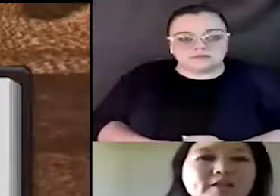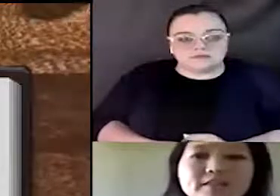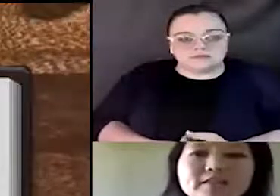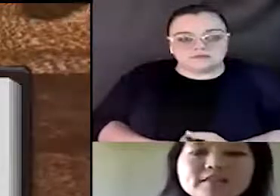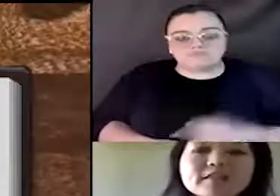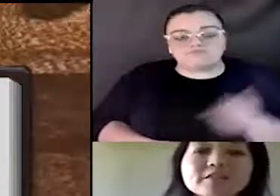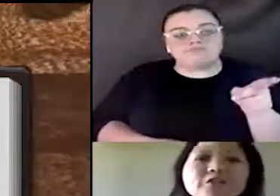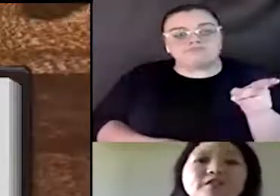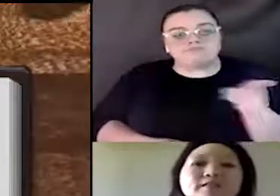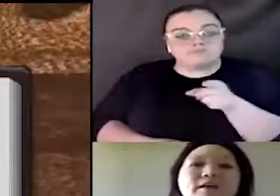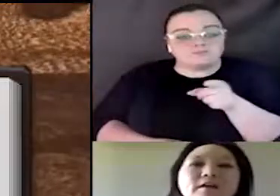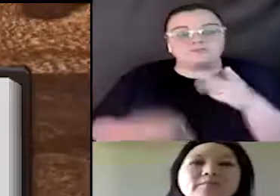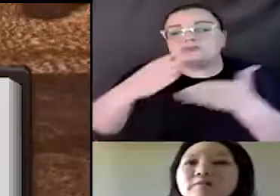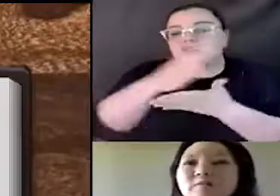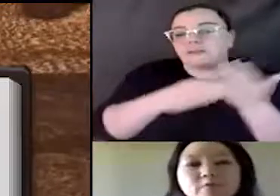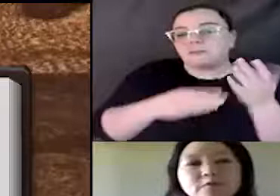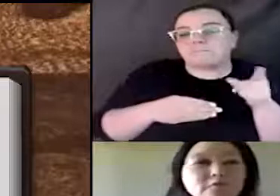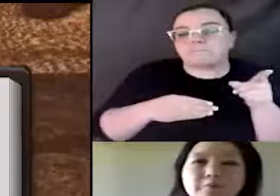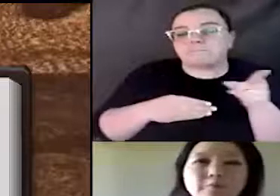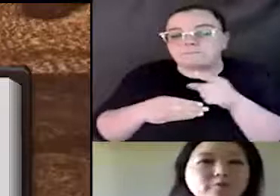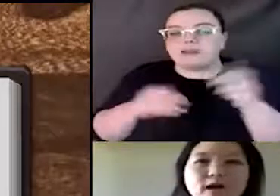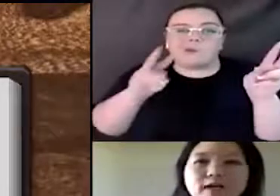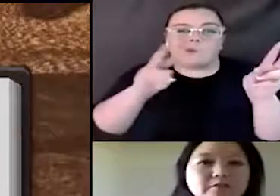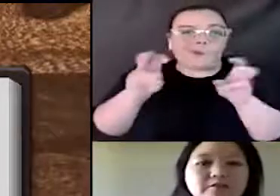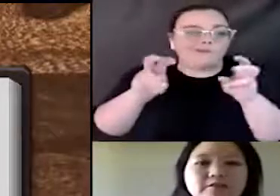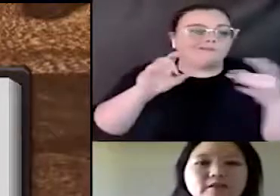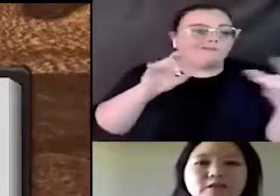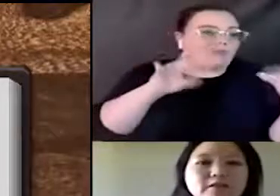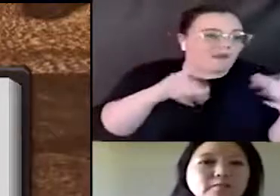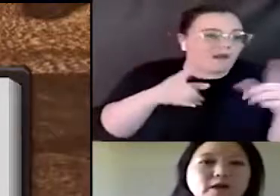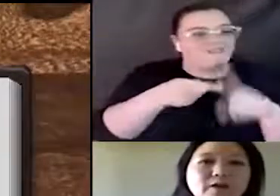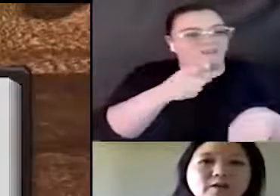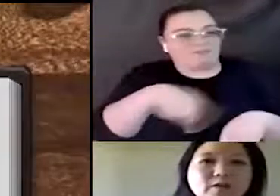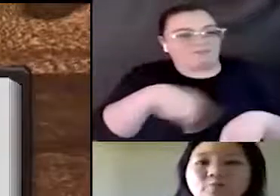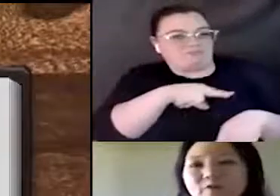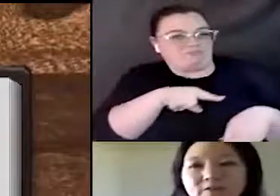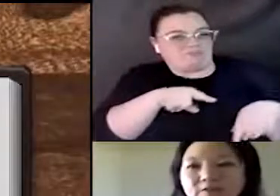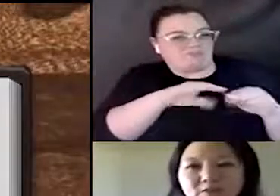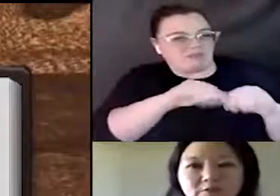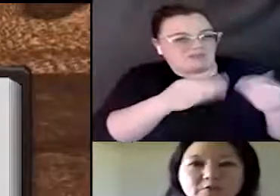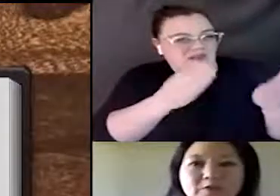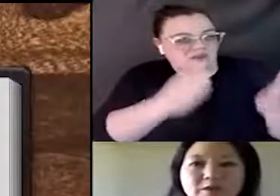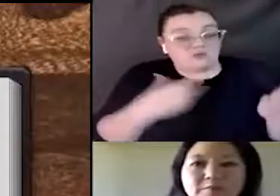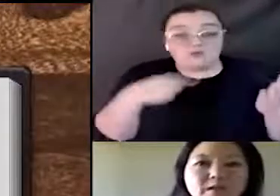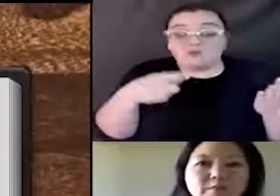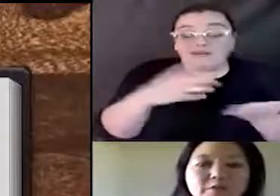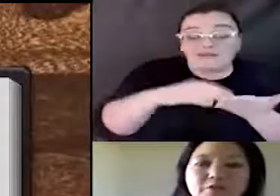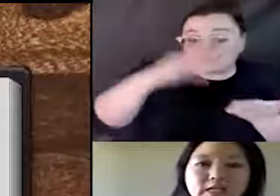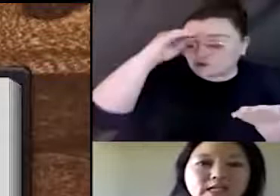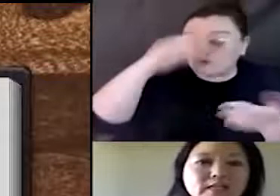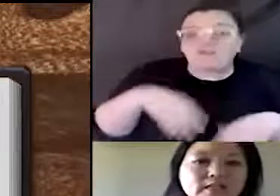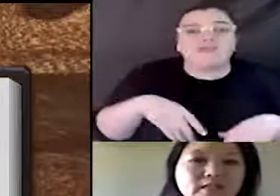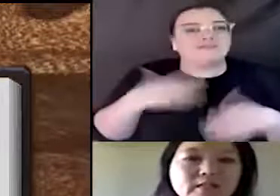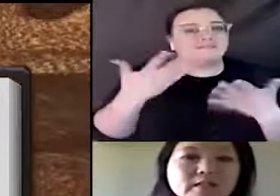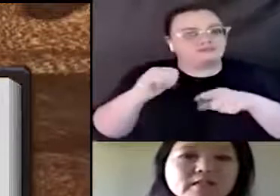Yep, and this is just some quotes from the providers talking about what they learned from the